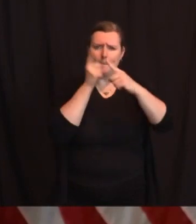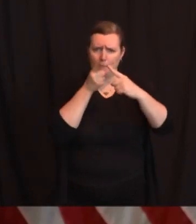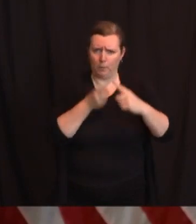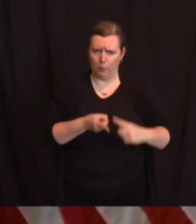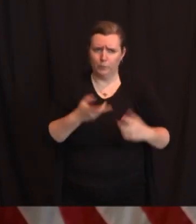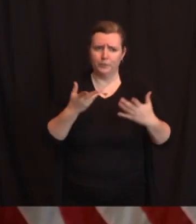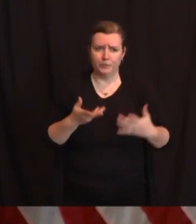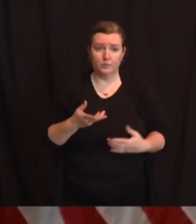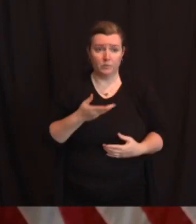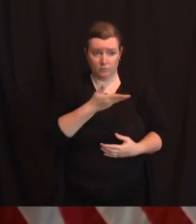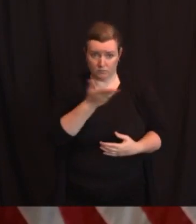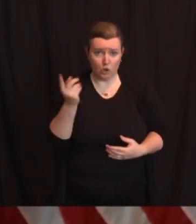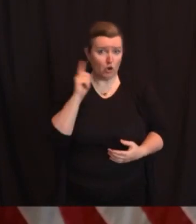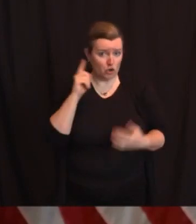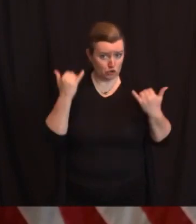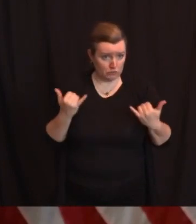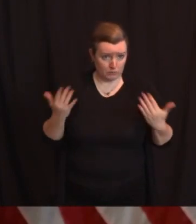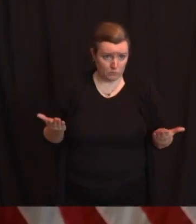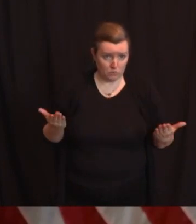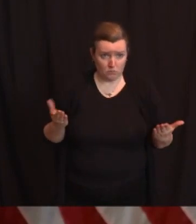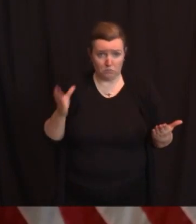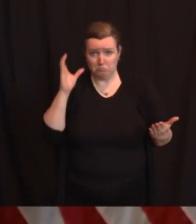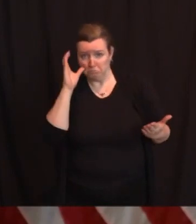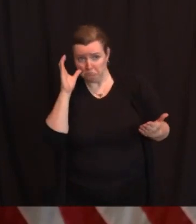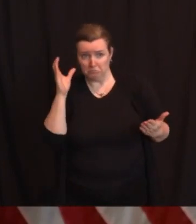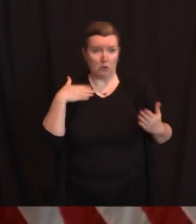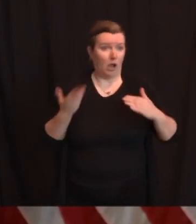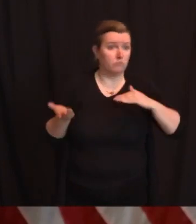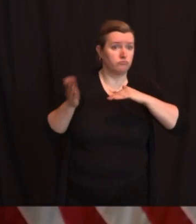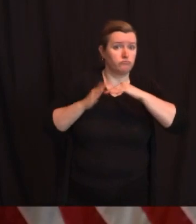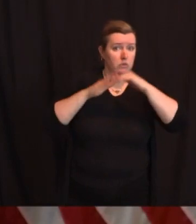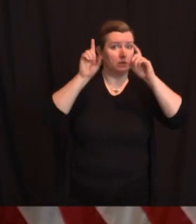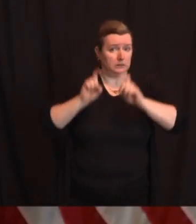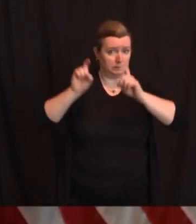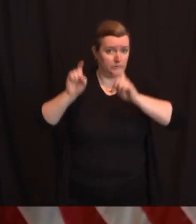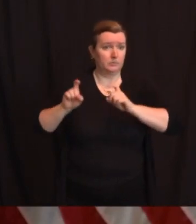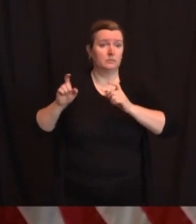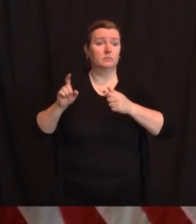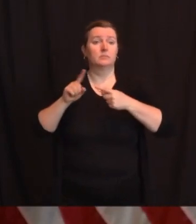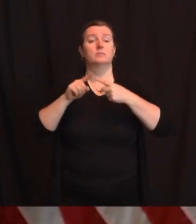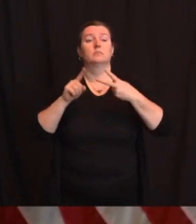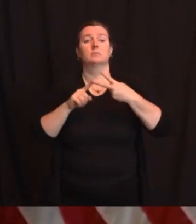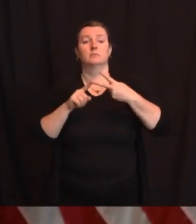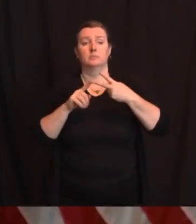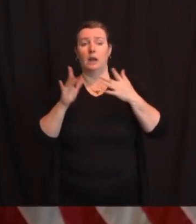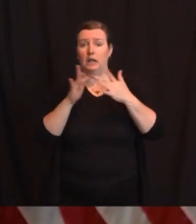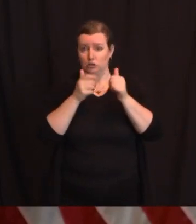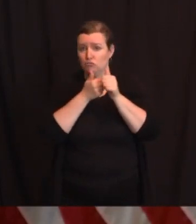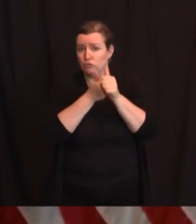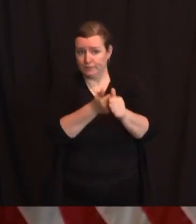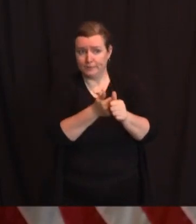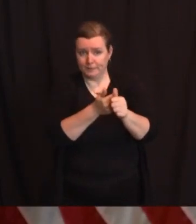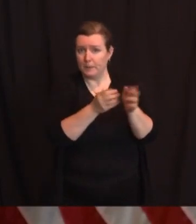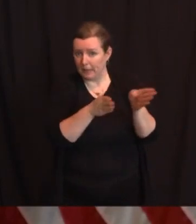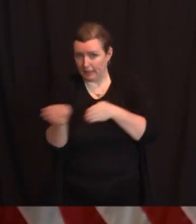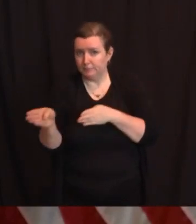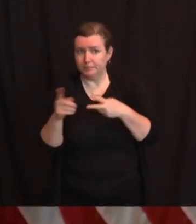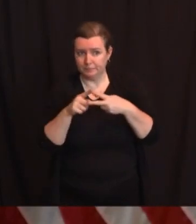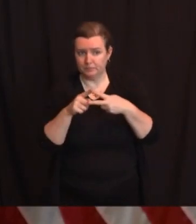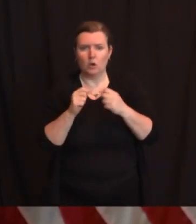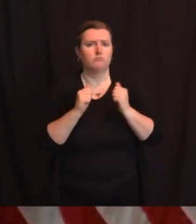to a critical mass on testing. We've got a contact tracing plan in place that is real, beyond